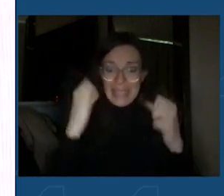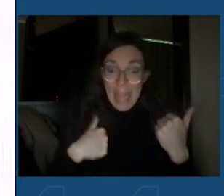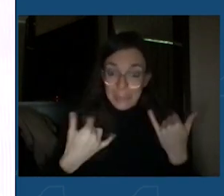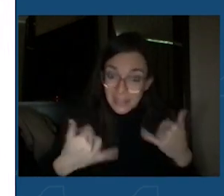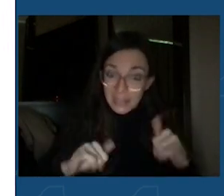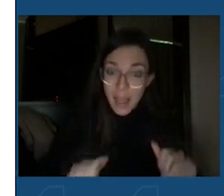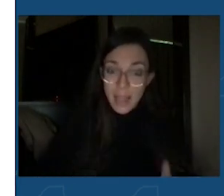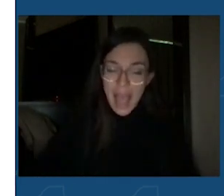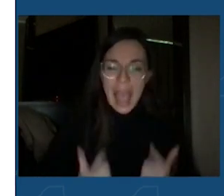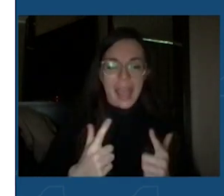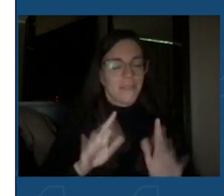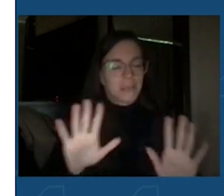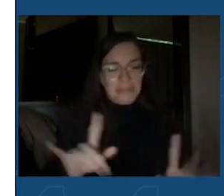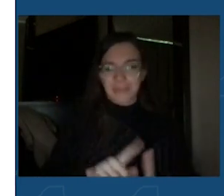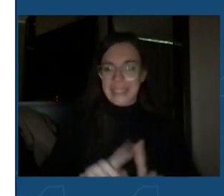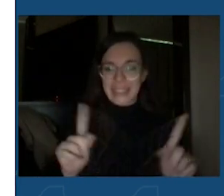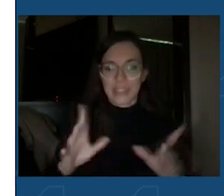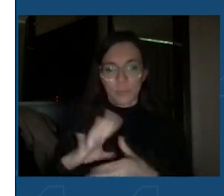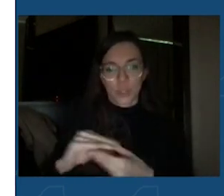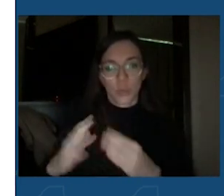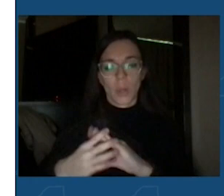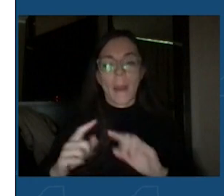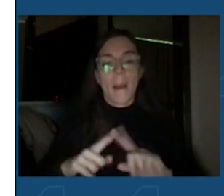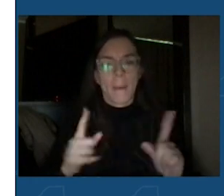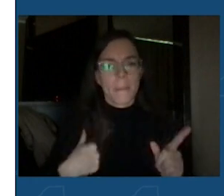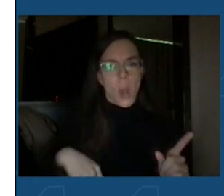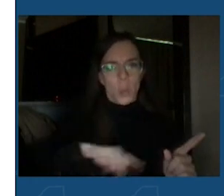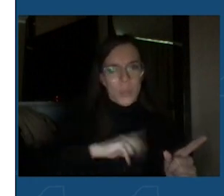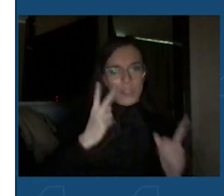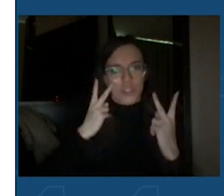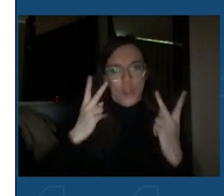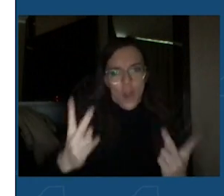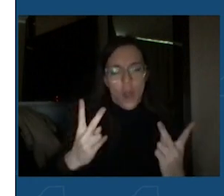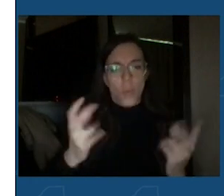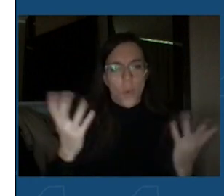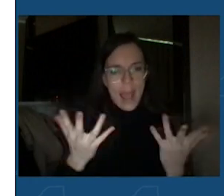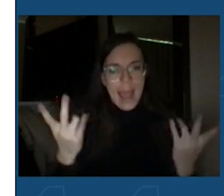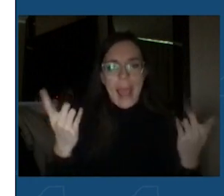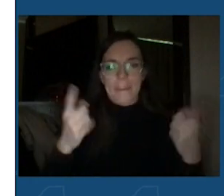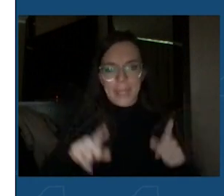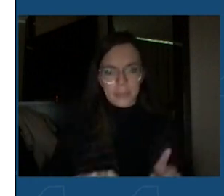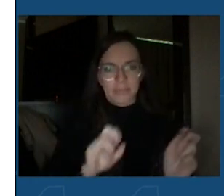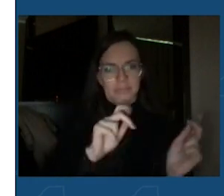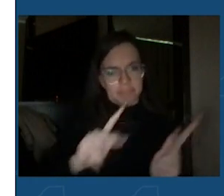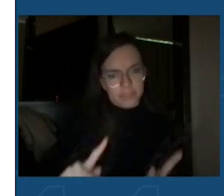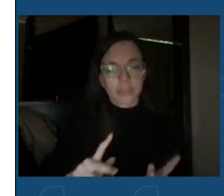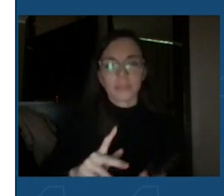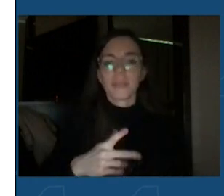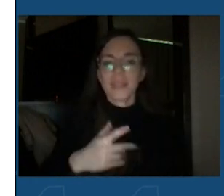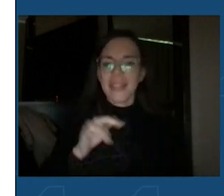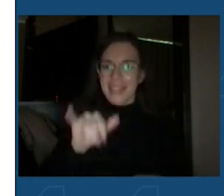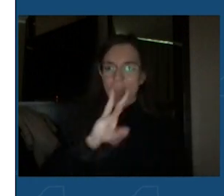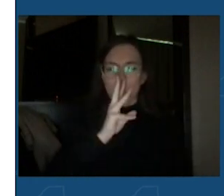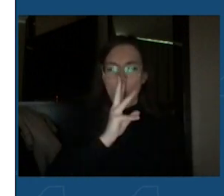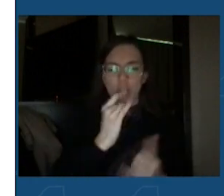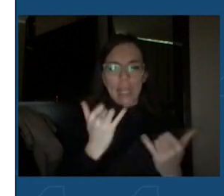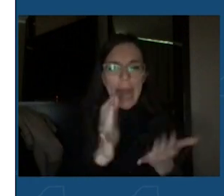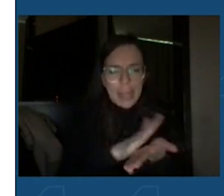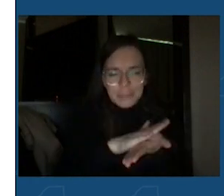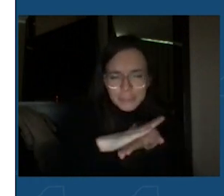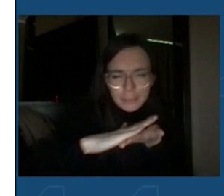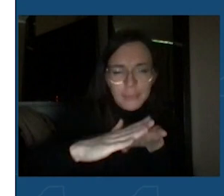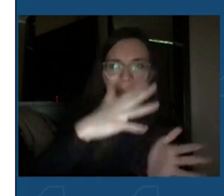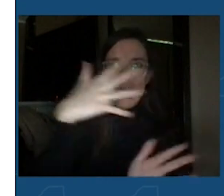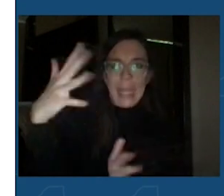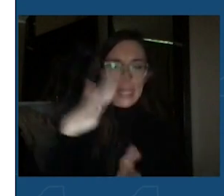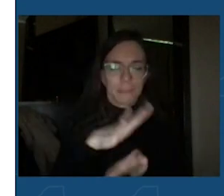another story. But we saw what happened. We were able to turn the trajectory. That water is pristine now. The air is clean. We